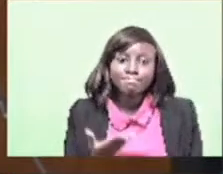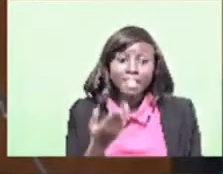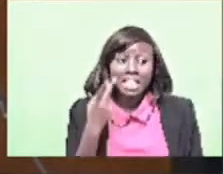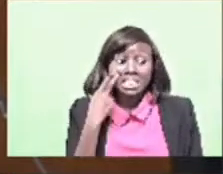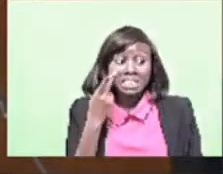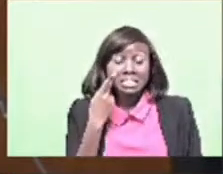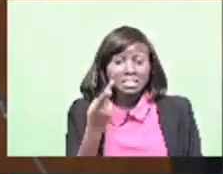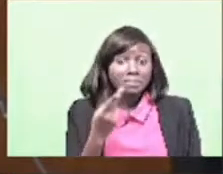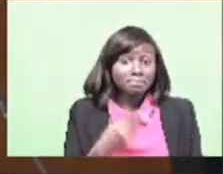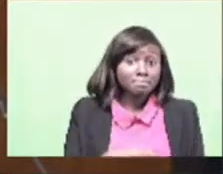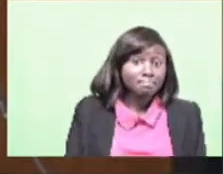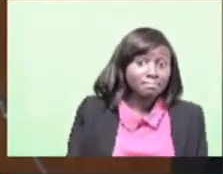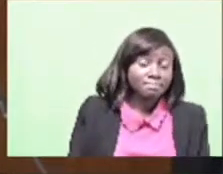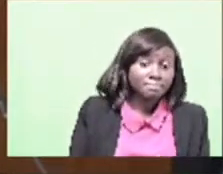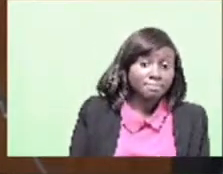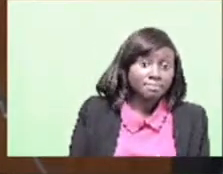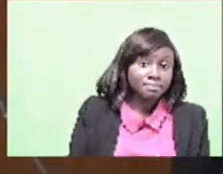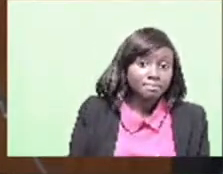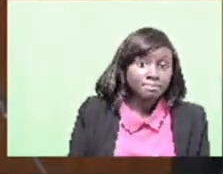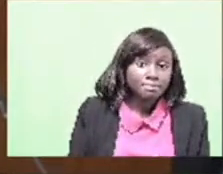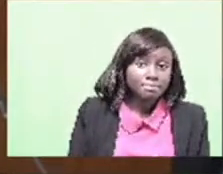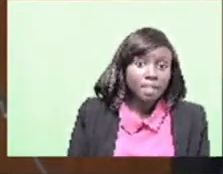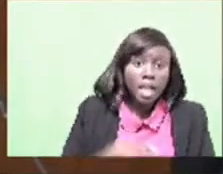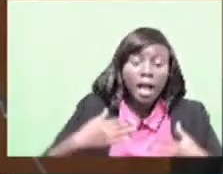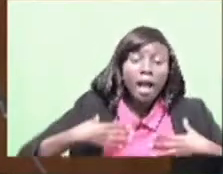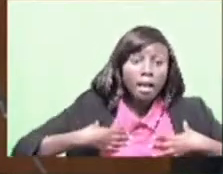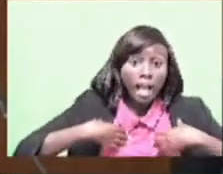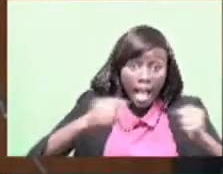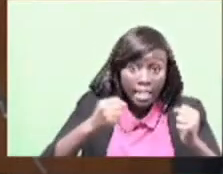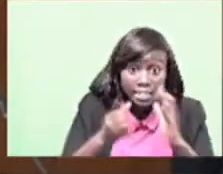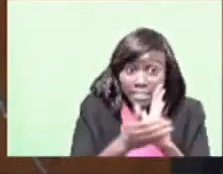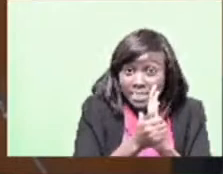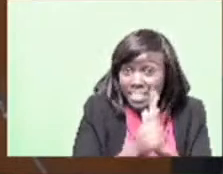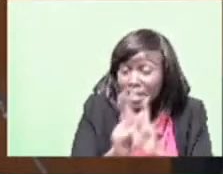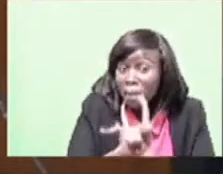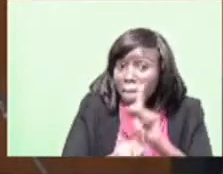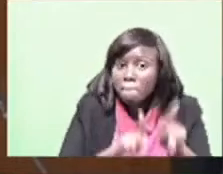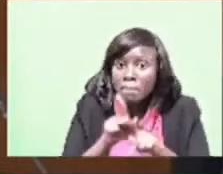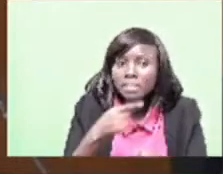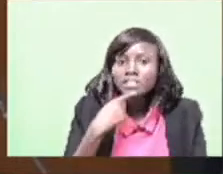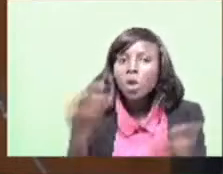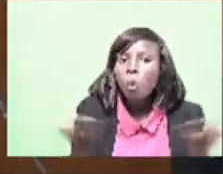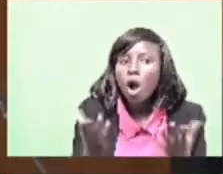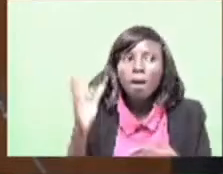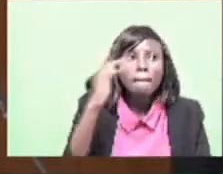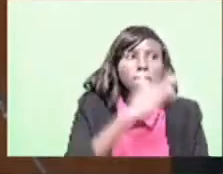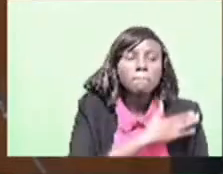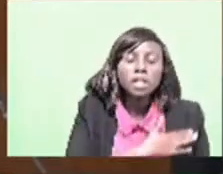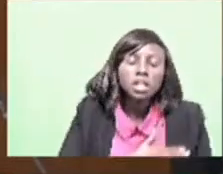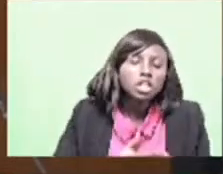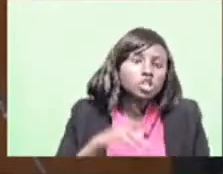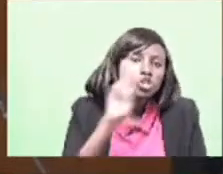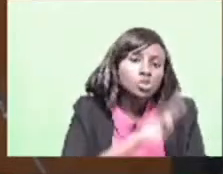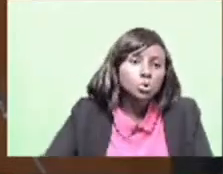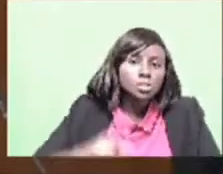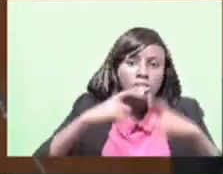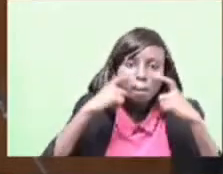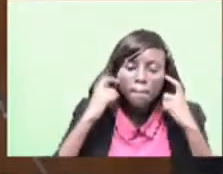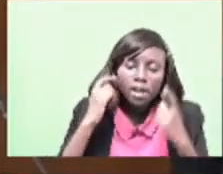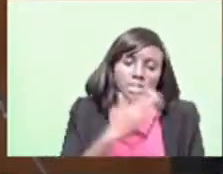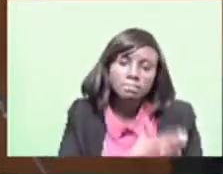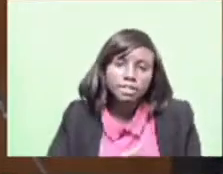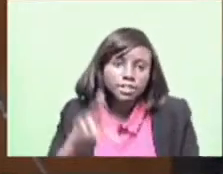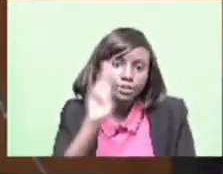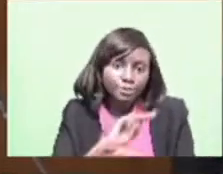health experts were telling us from day one, wear your mask. We in this house were mandated to wear masks at